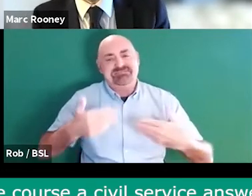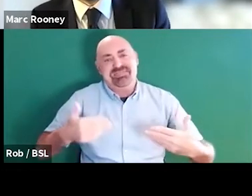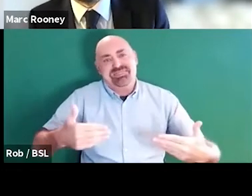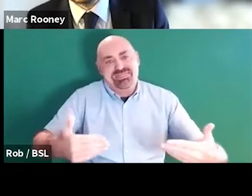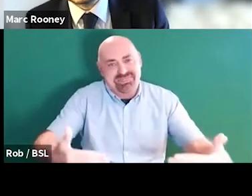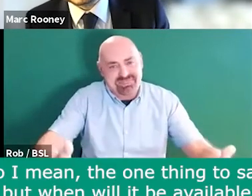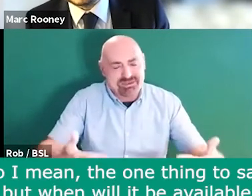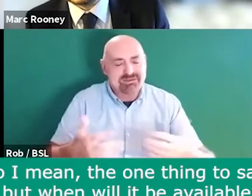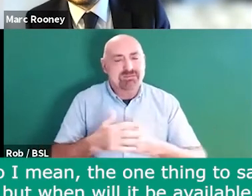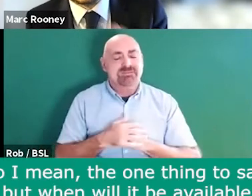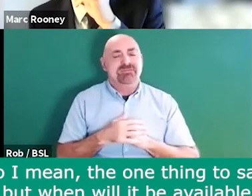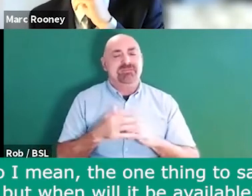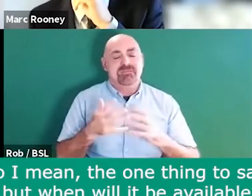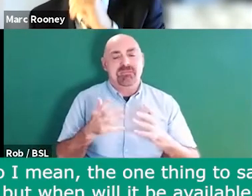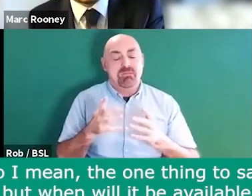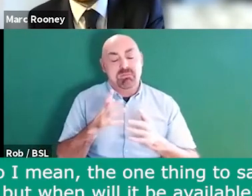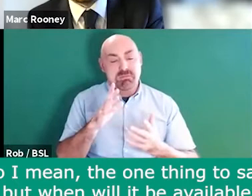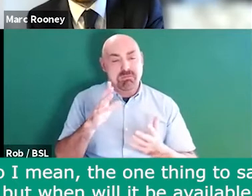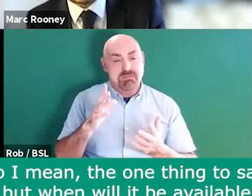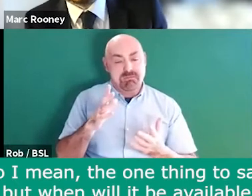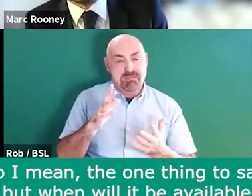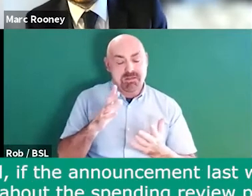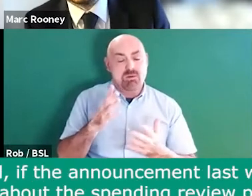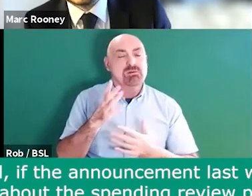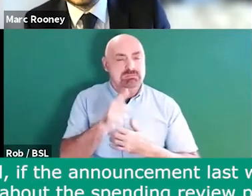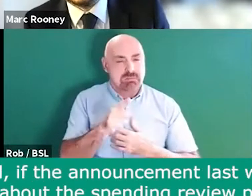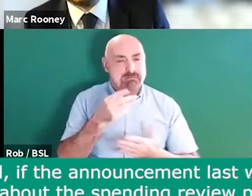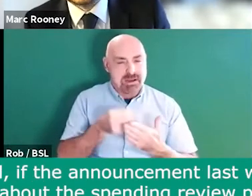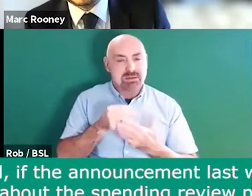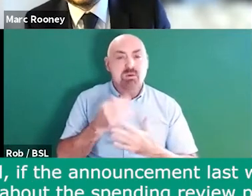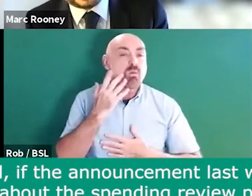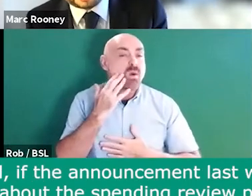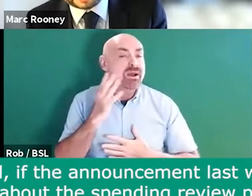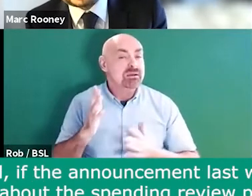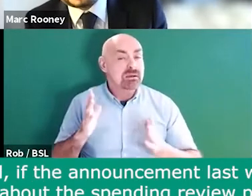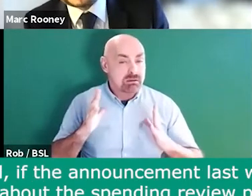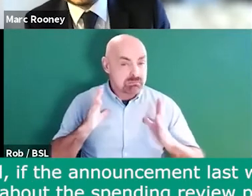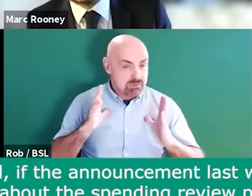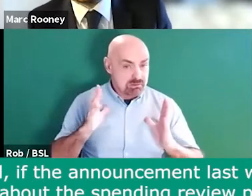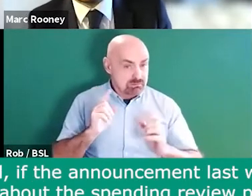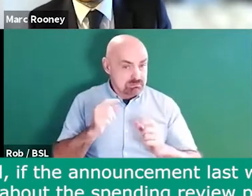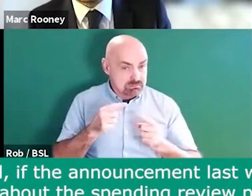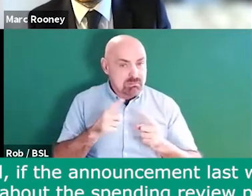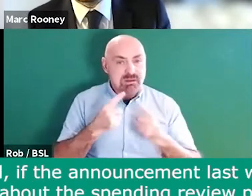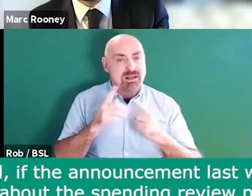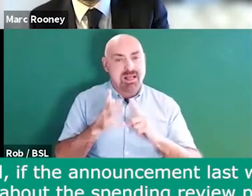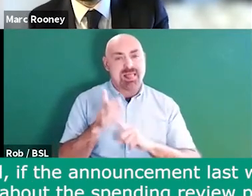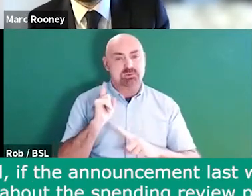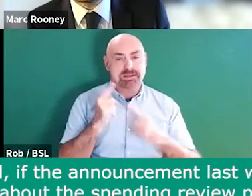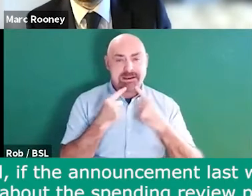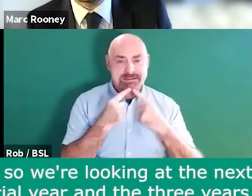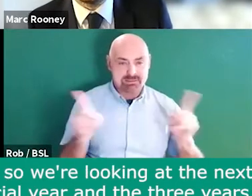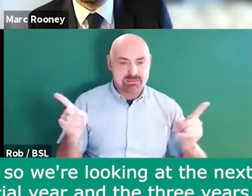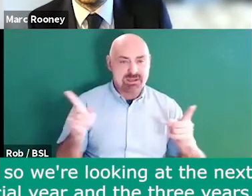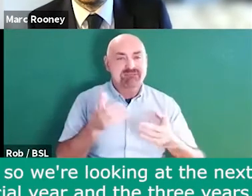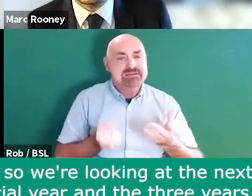service answer. But so that, I mean, the one thing to say that when will it be available? Well, the announcement last week was about the spending review